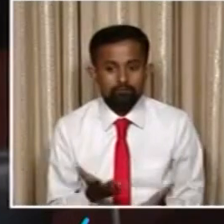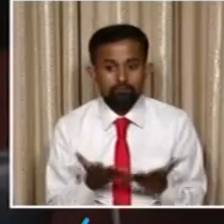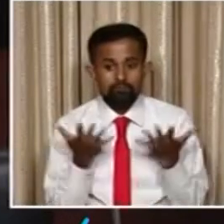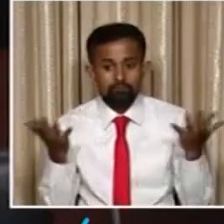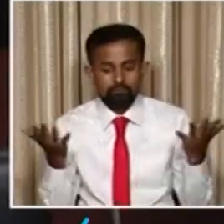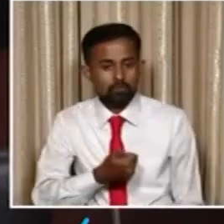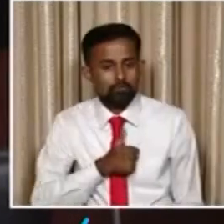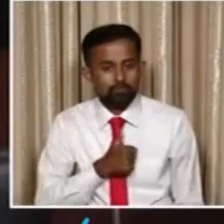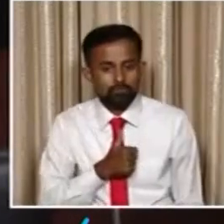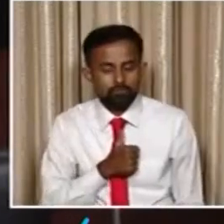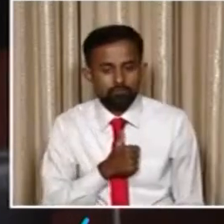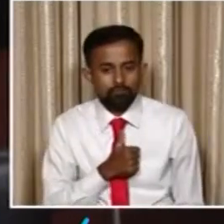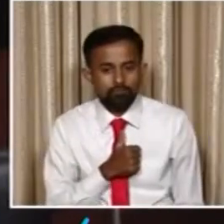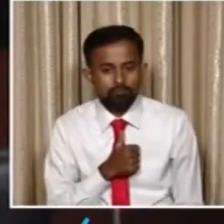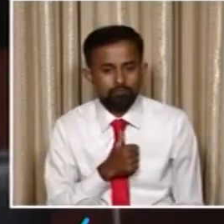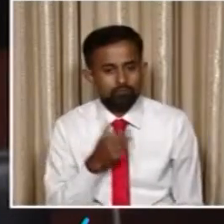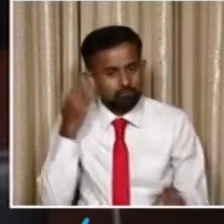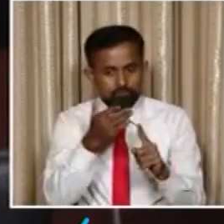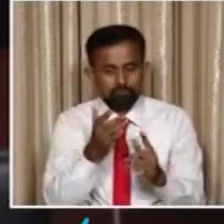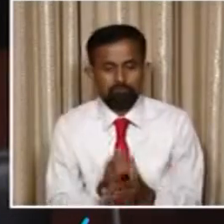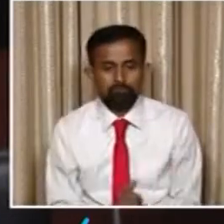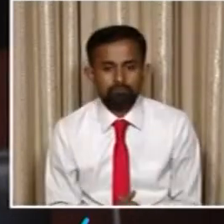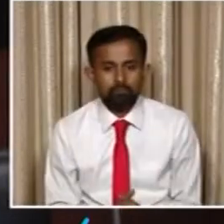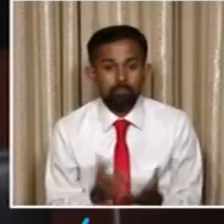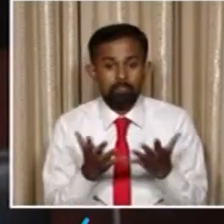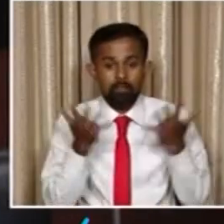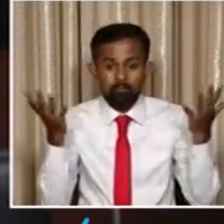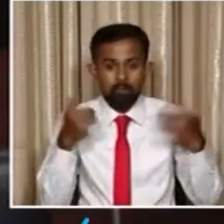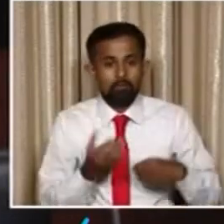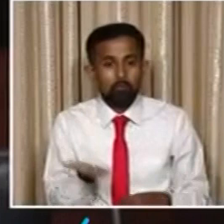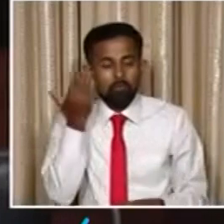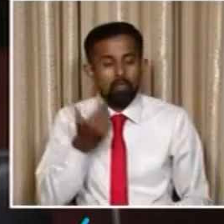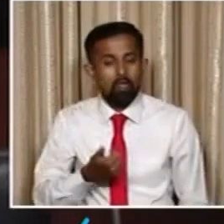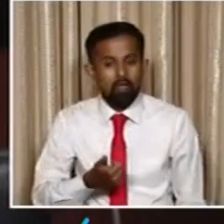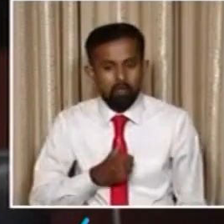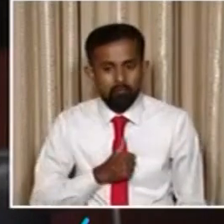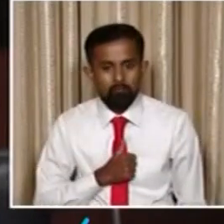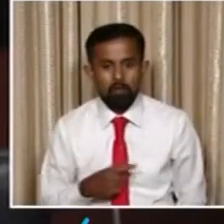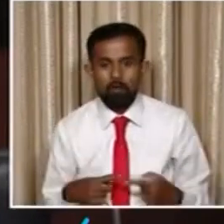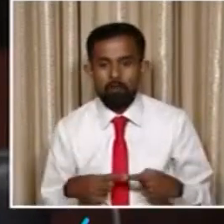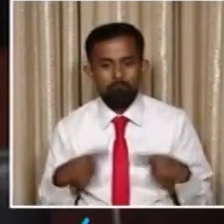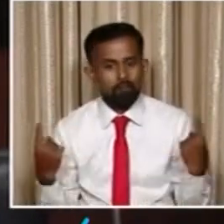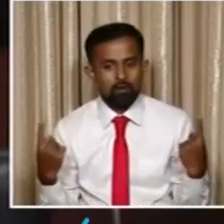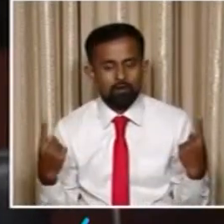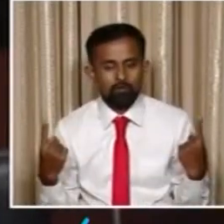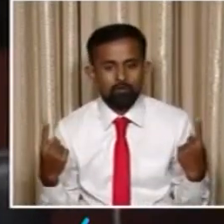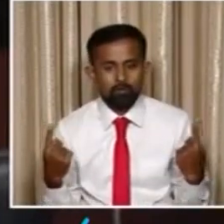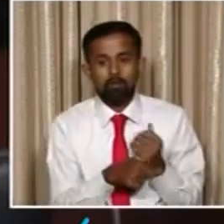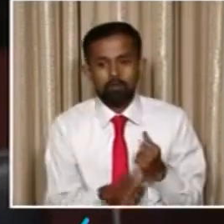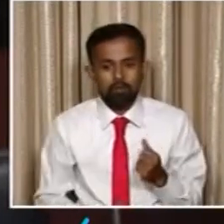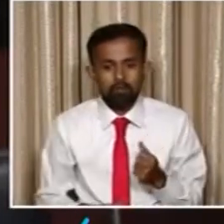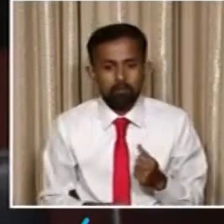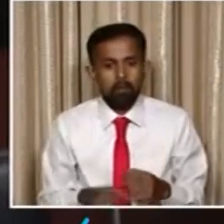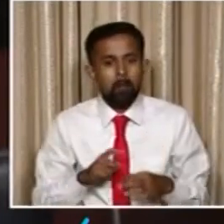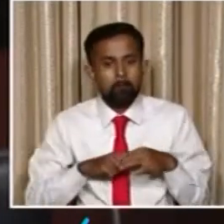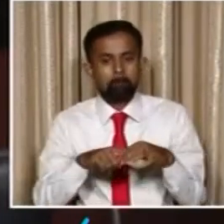the majority will is not always equal to the majority vote. So Sri Lanka cricket is owned by the Sri Lankan people.